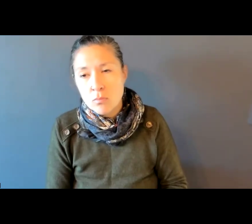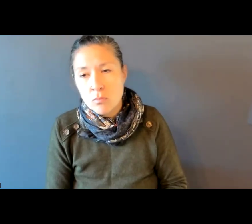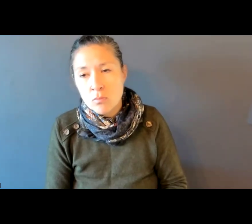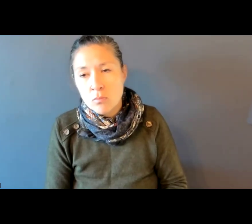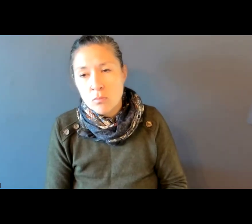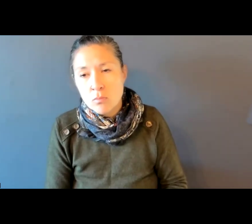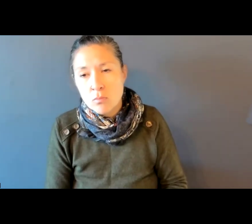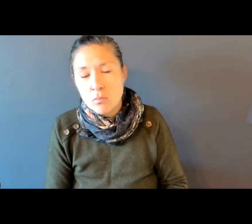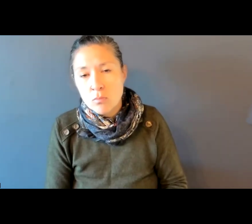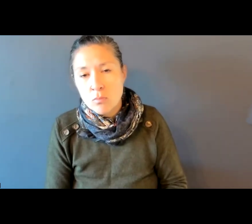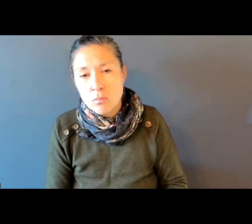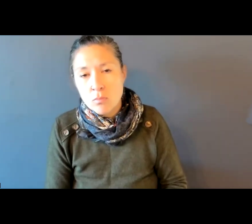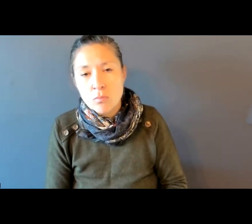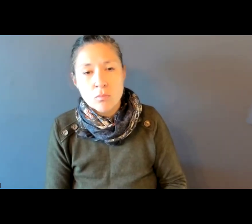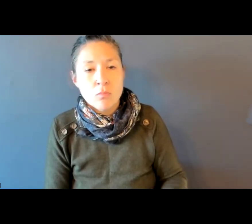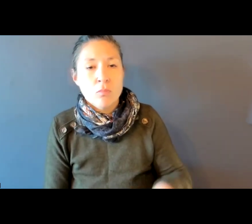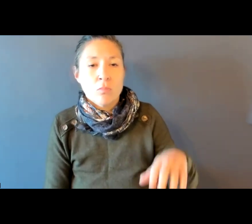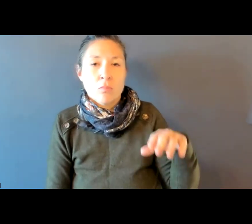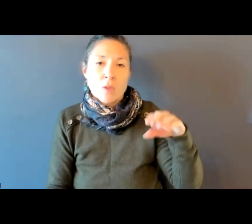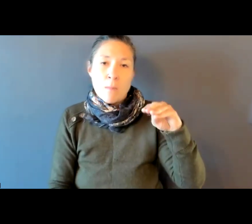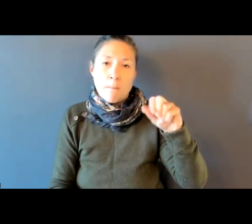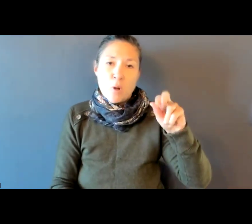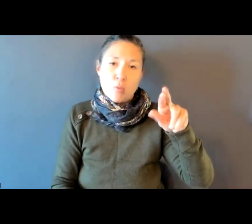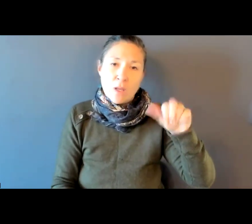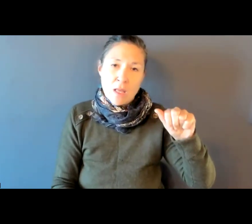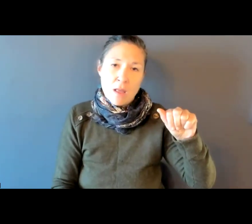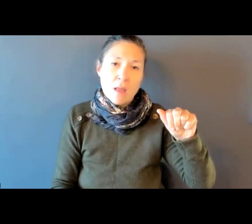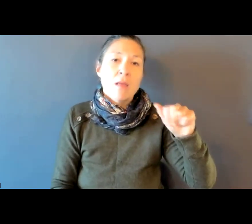Thank you, and thanks to folks who came and